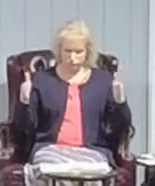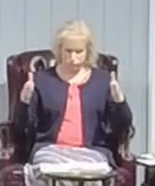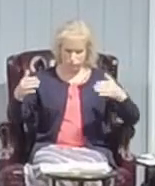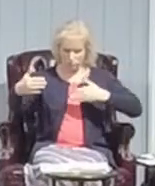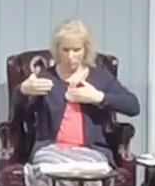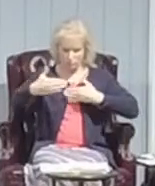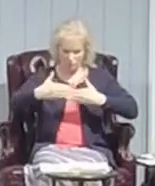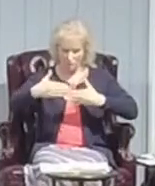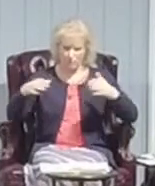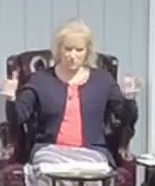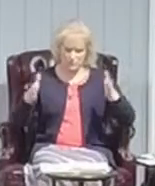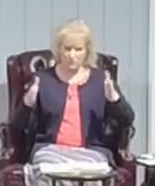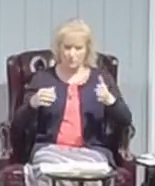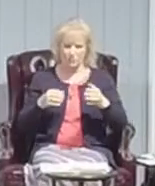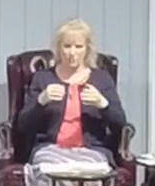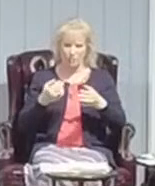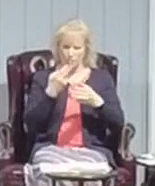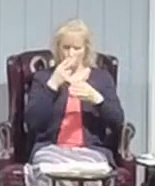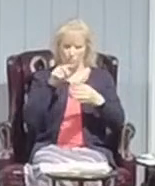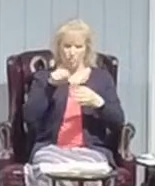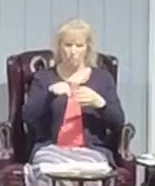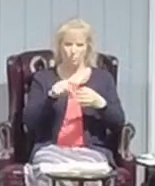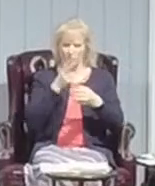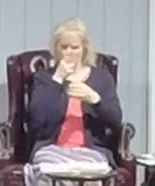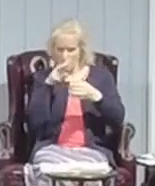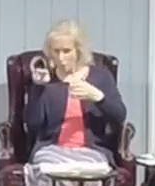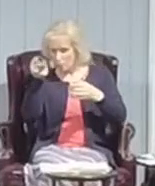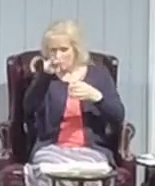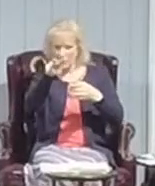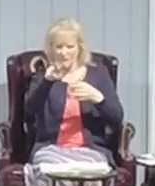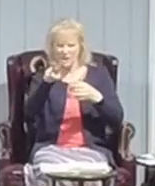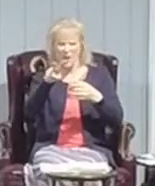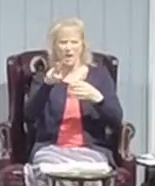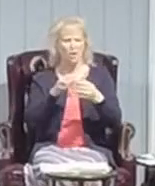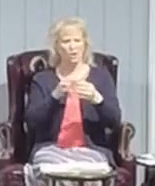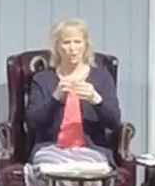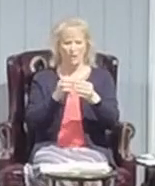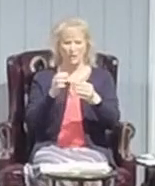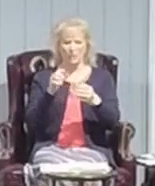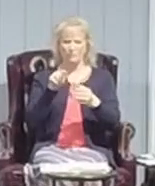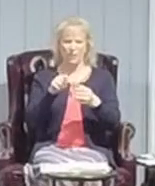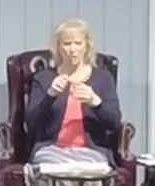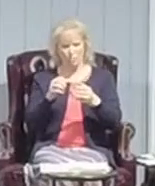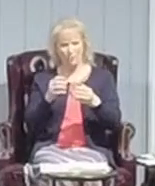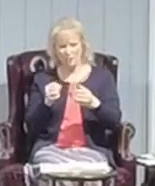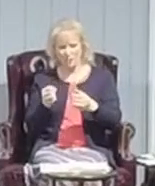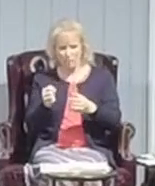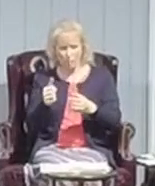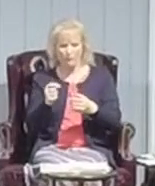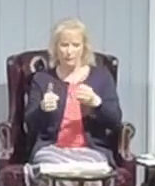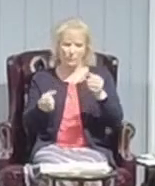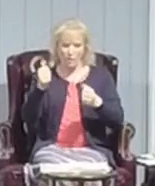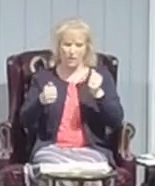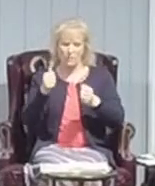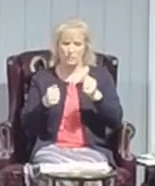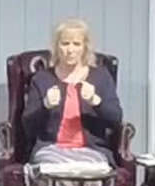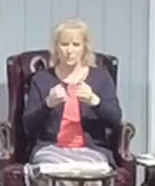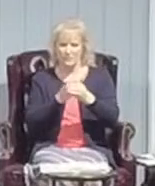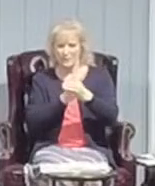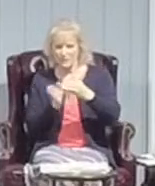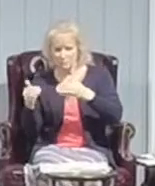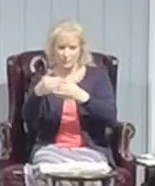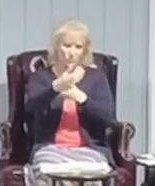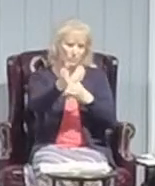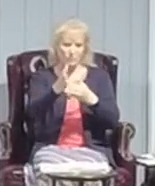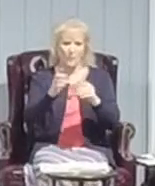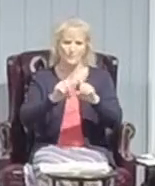like you can make some time if people would just get out of your way, right? And it kind of boxes you in. That's what sin does to us, doesn't